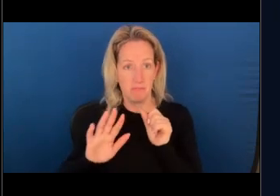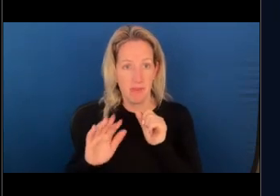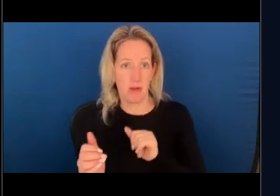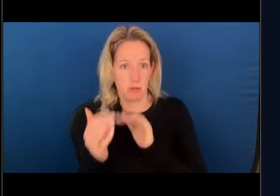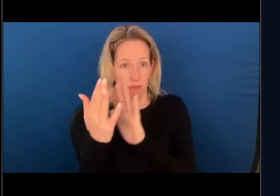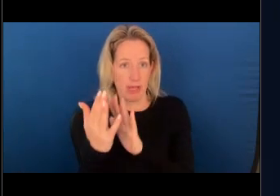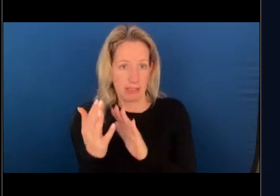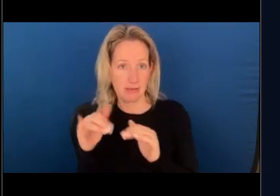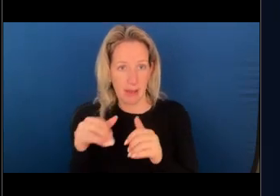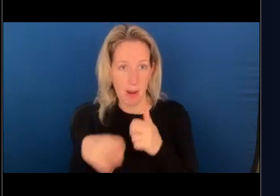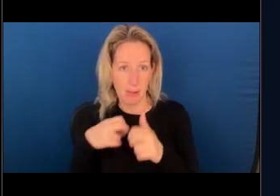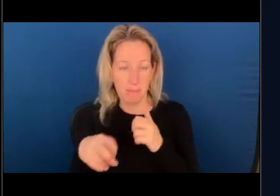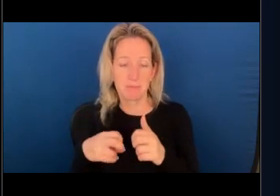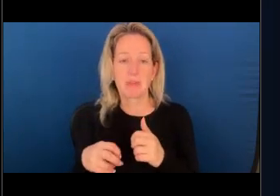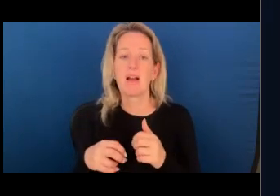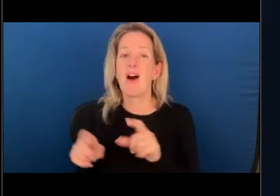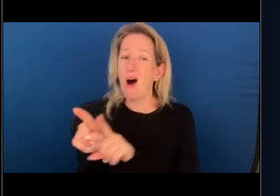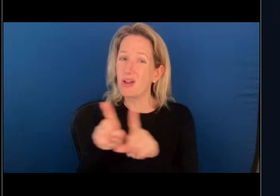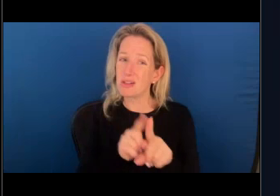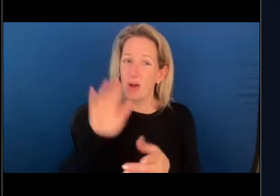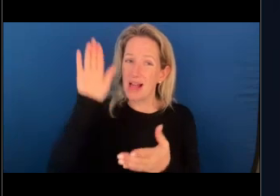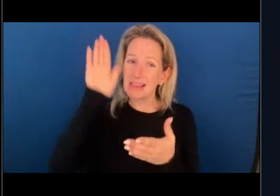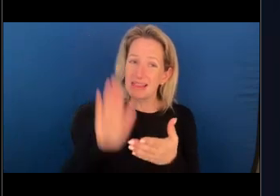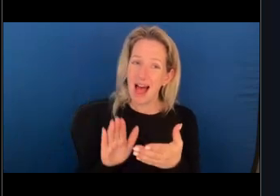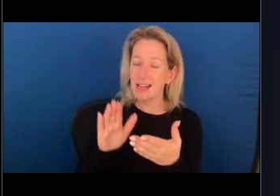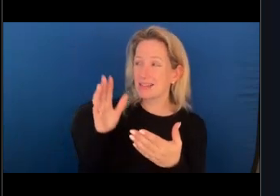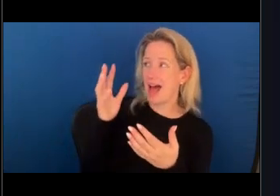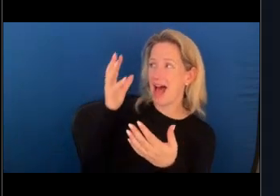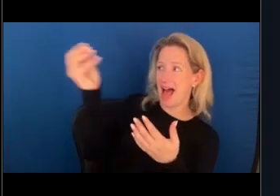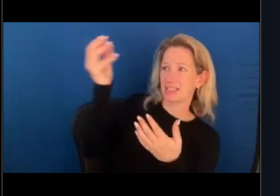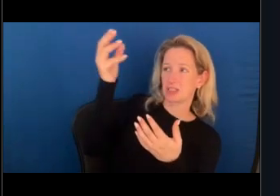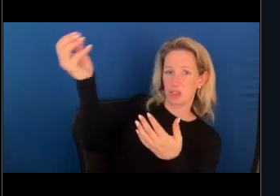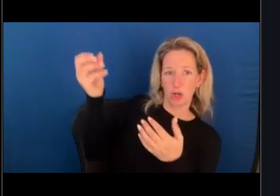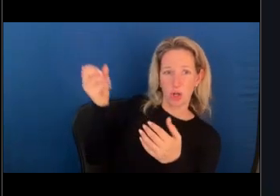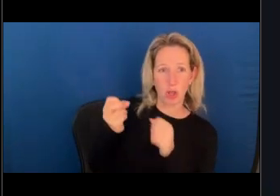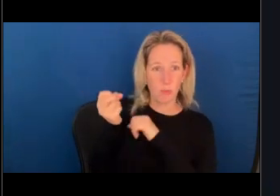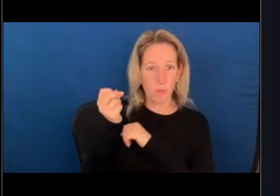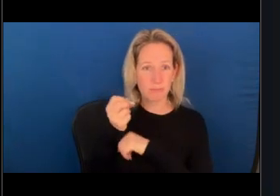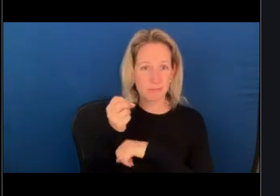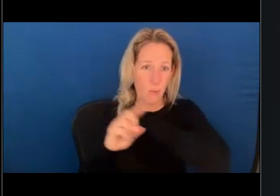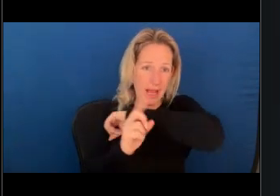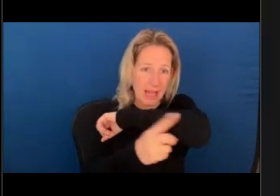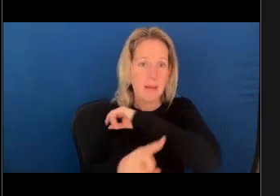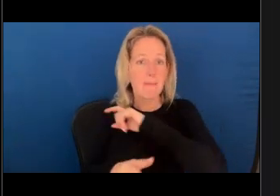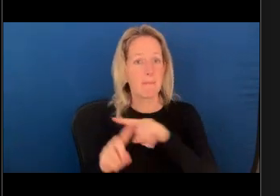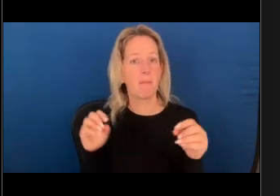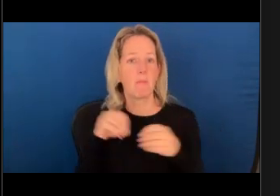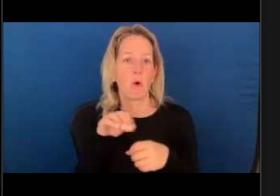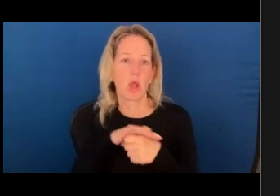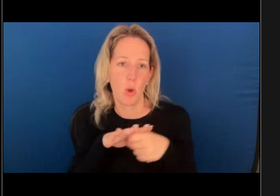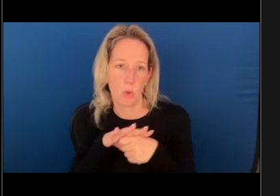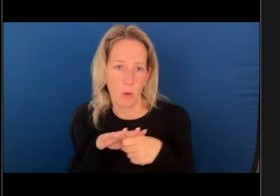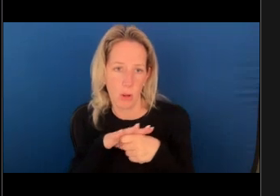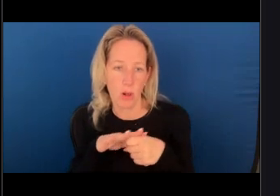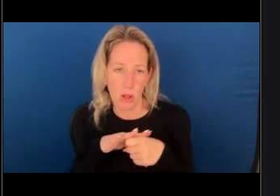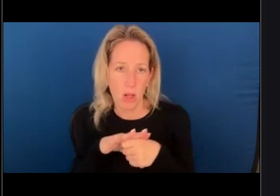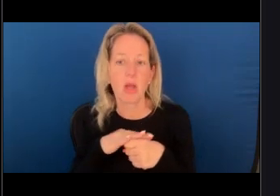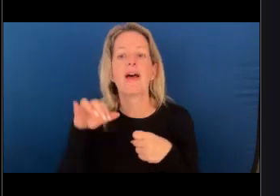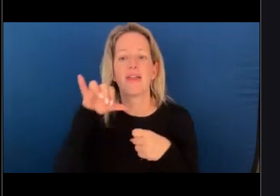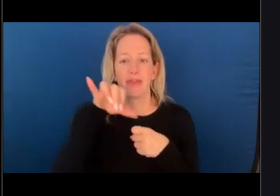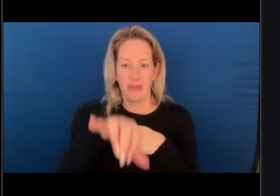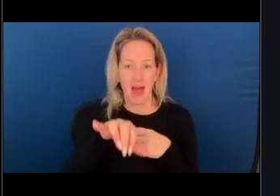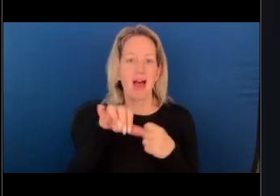There's less external waste coming in, but more local waste. However, there's really strong community leadership, which can